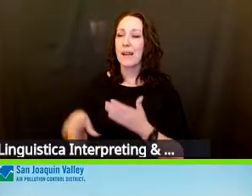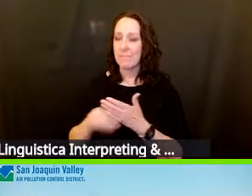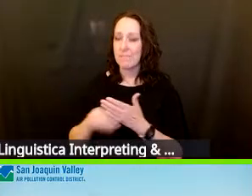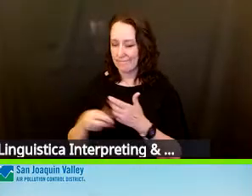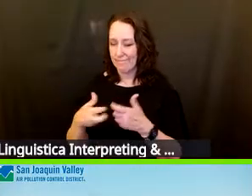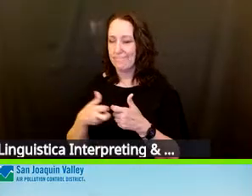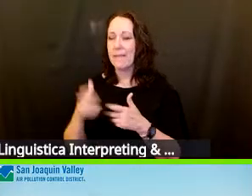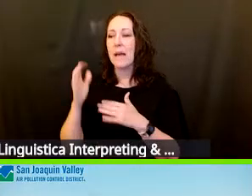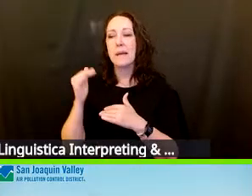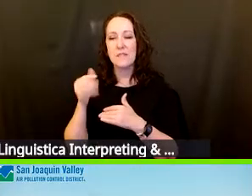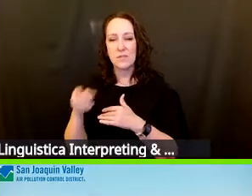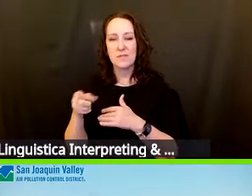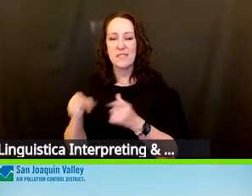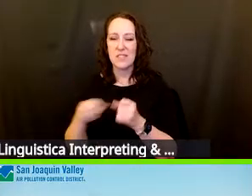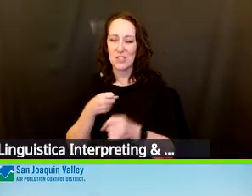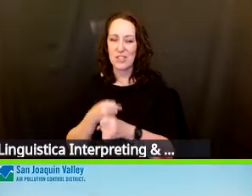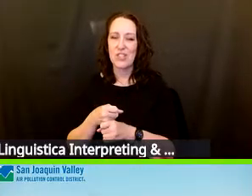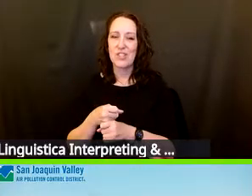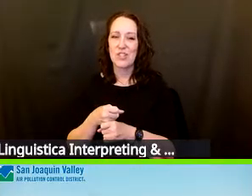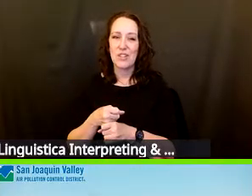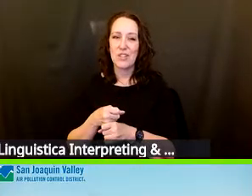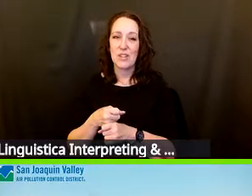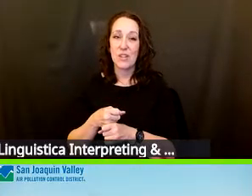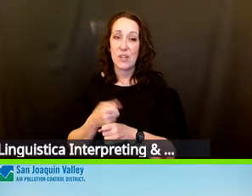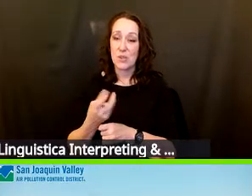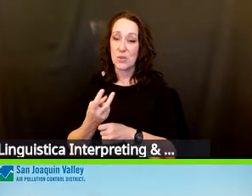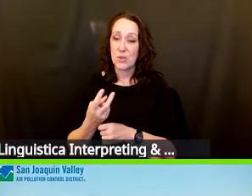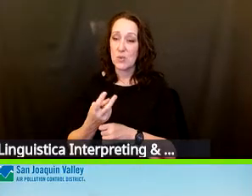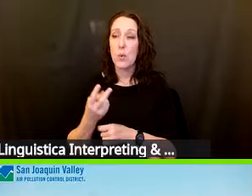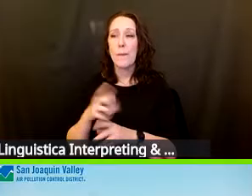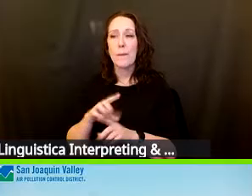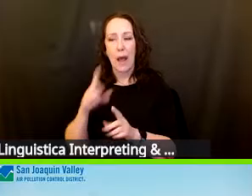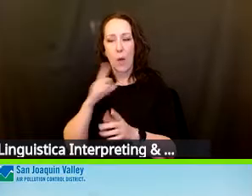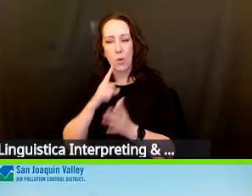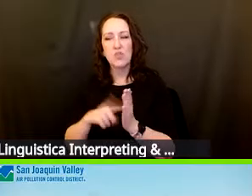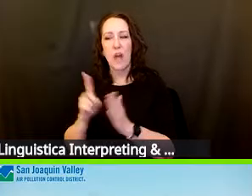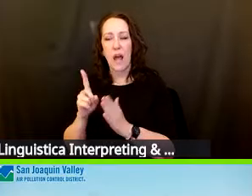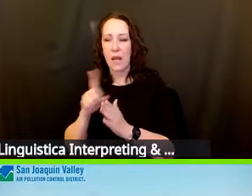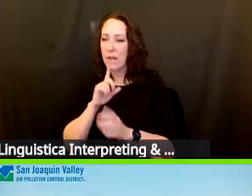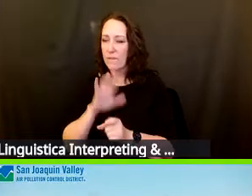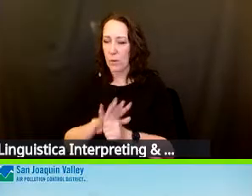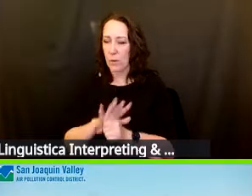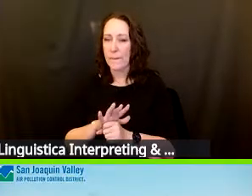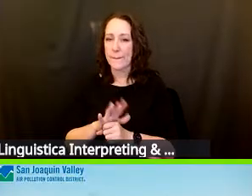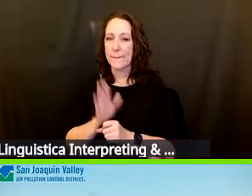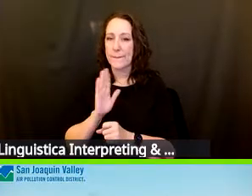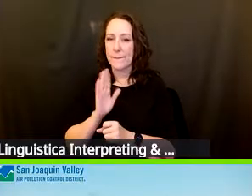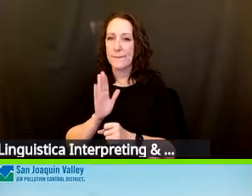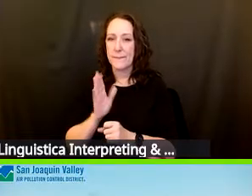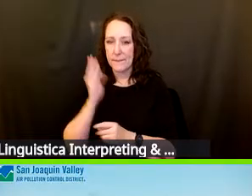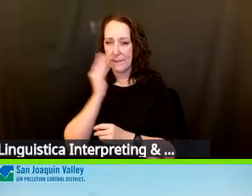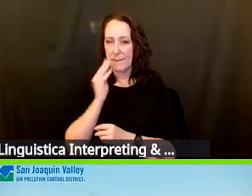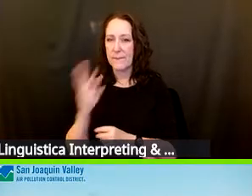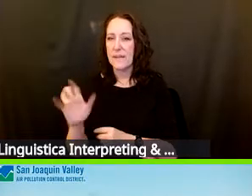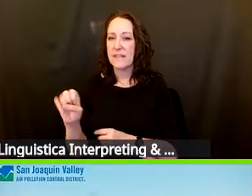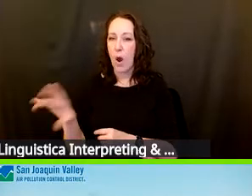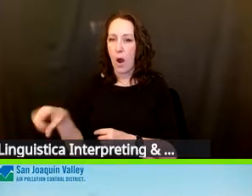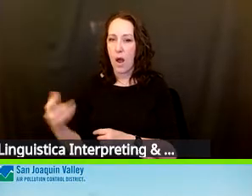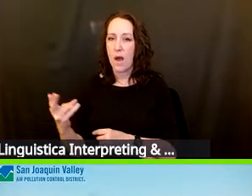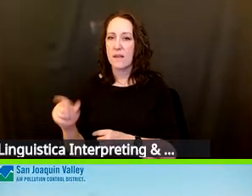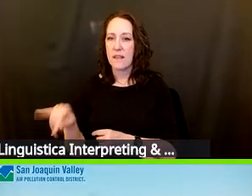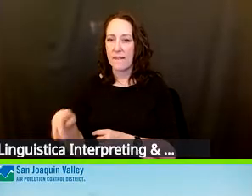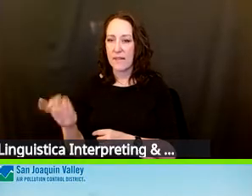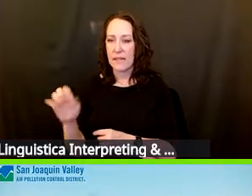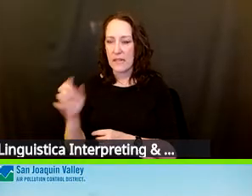expectation is that this year there will be 2, but I will double check on that, confirm, and let Sarah and Stephanie know what they can confirm with you guys.